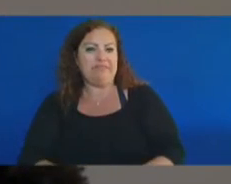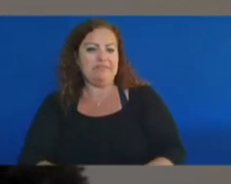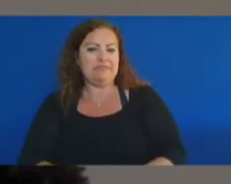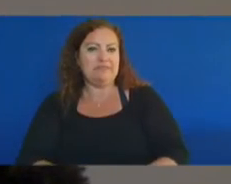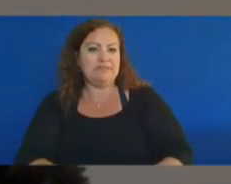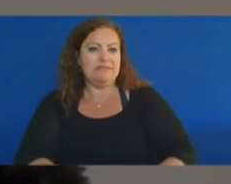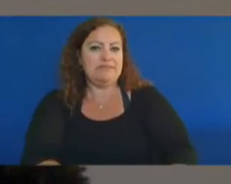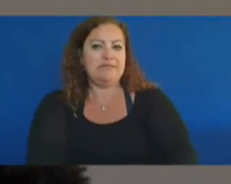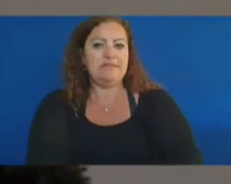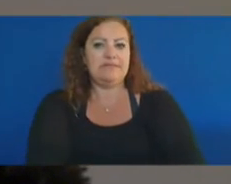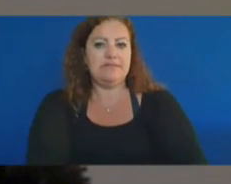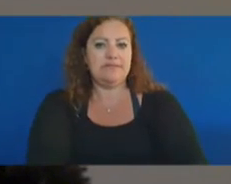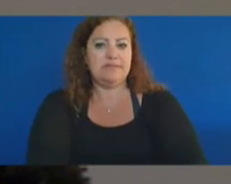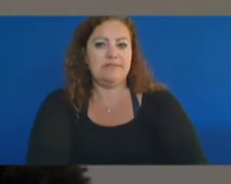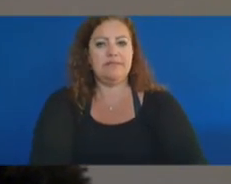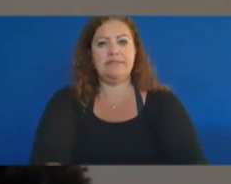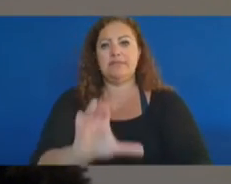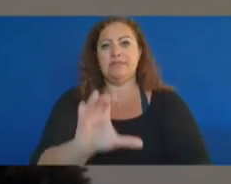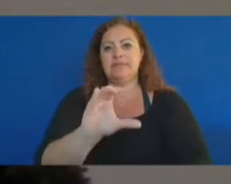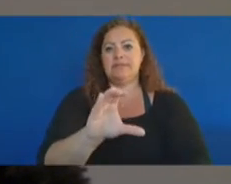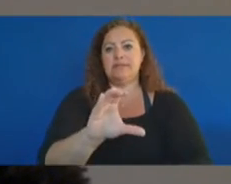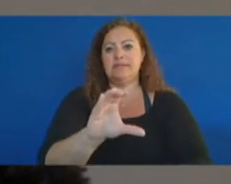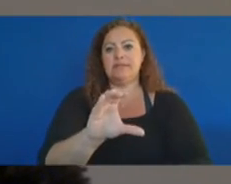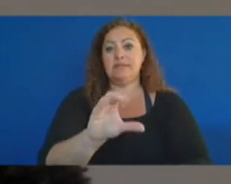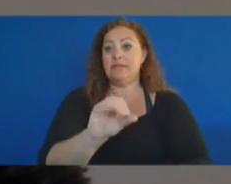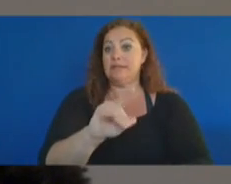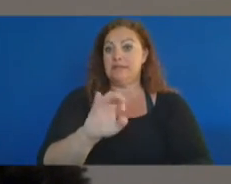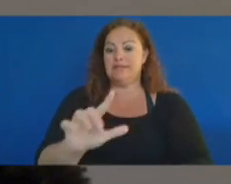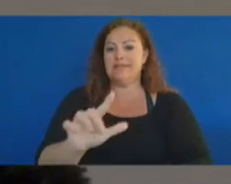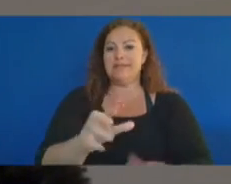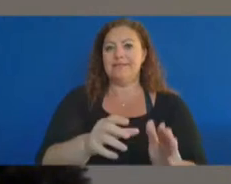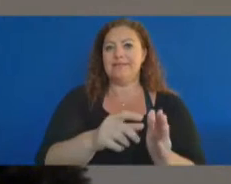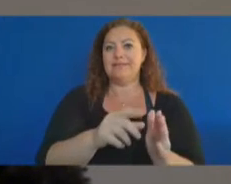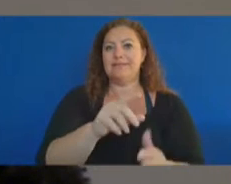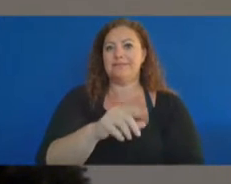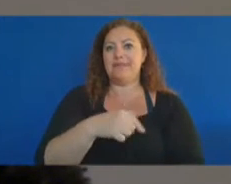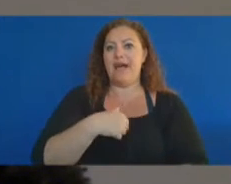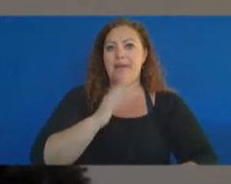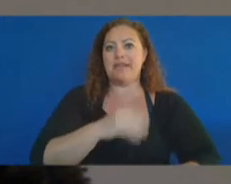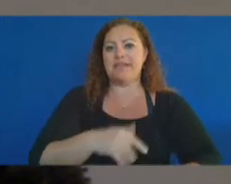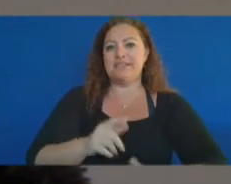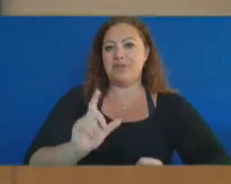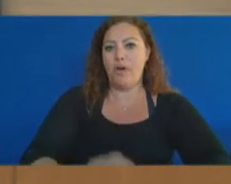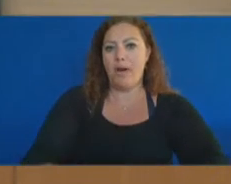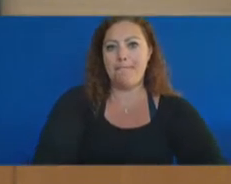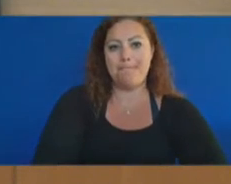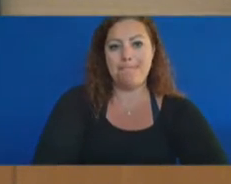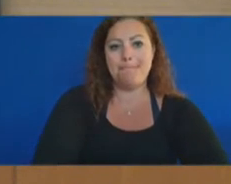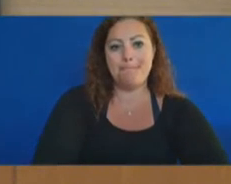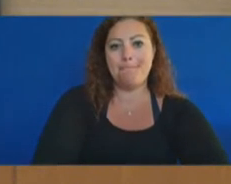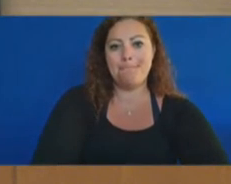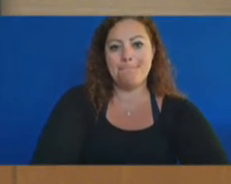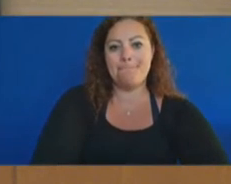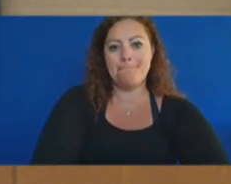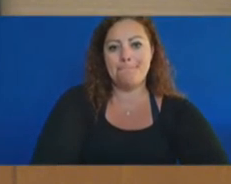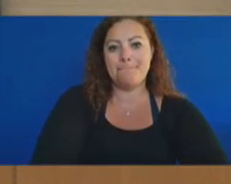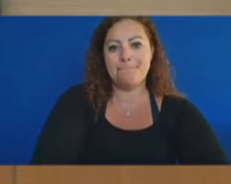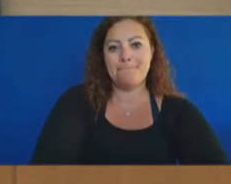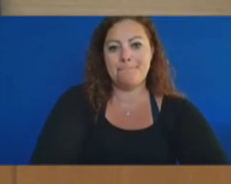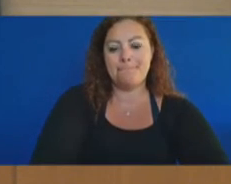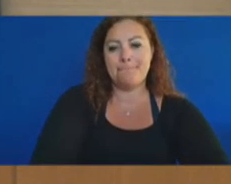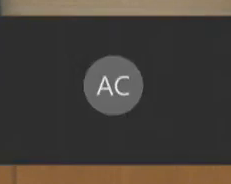a conditional resoning is only required if you're actually trying to reone the property in order to do this actually to have this use at